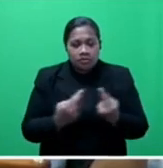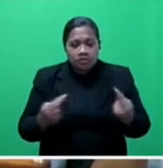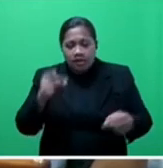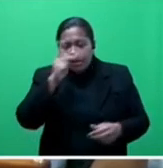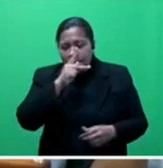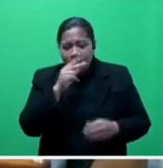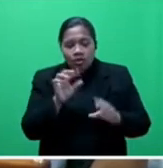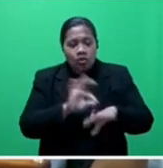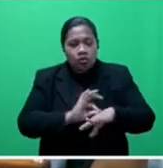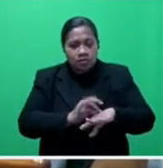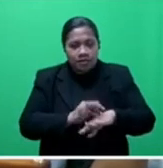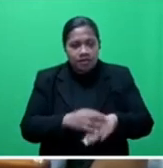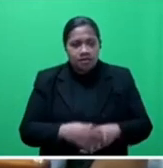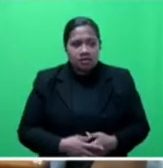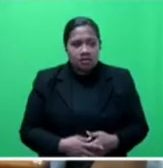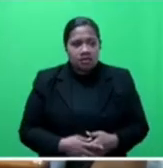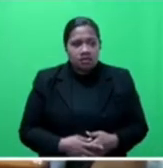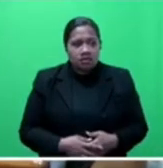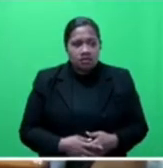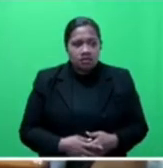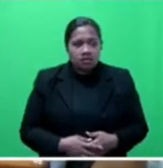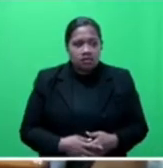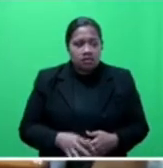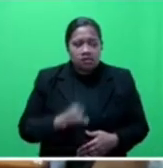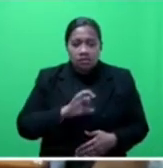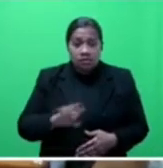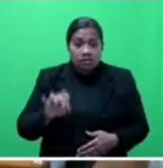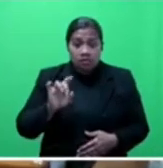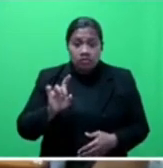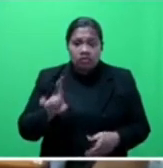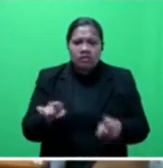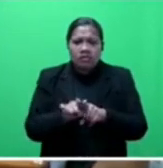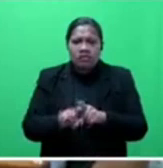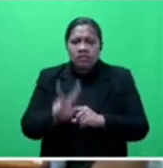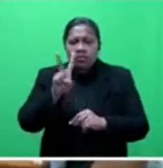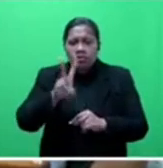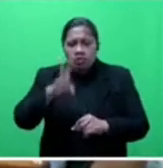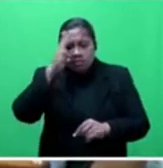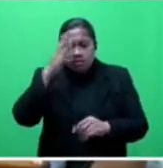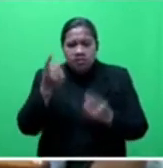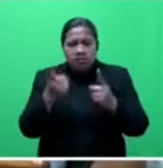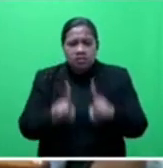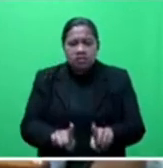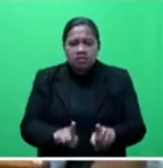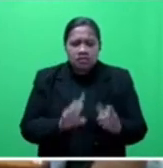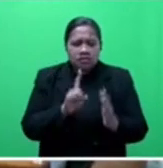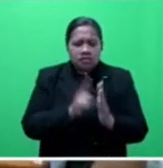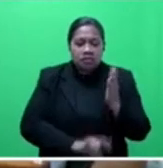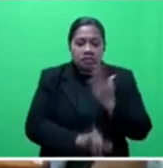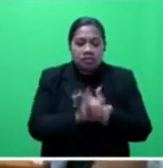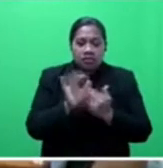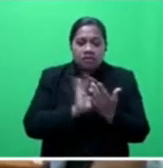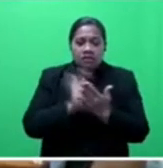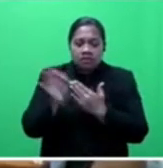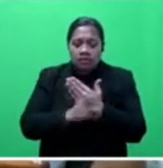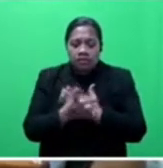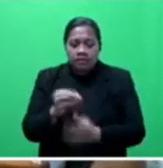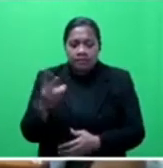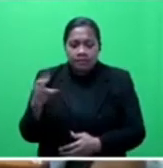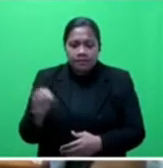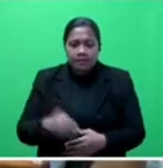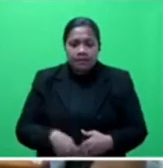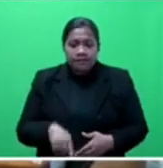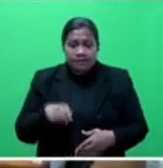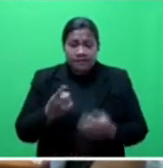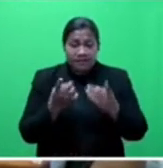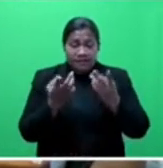one where 2 mothers died of septicemia in January, February 2020. Such deaths in this